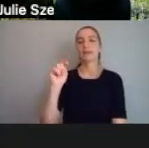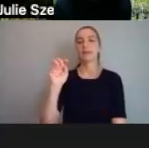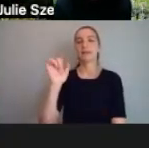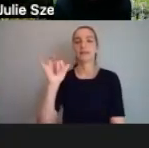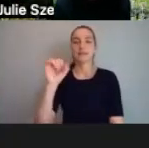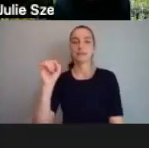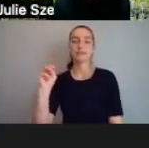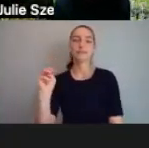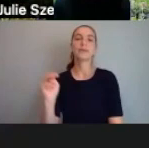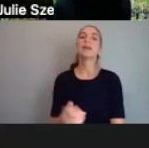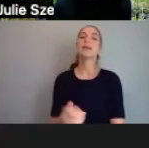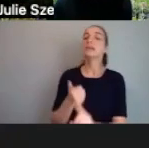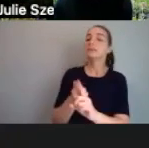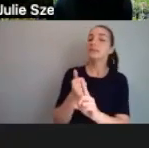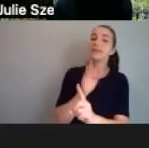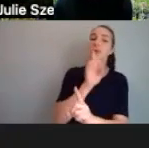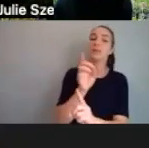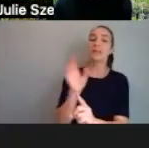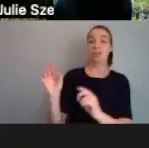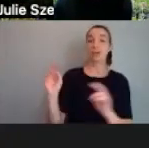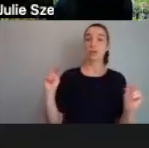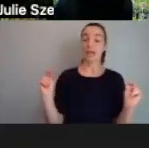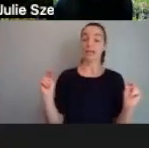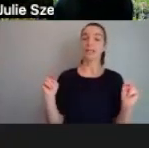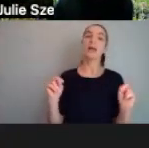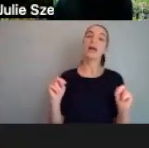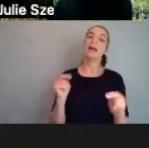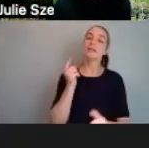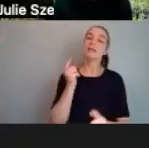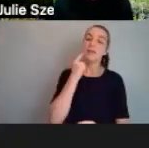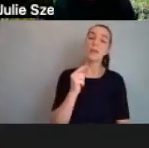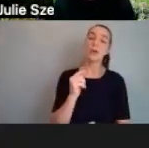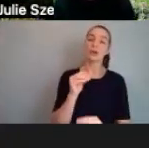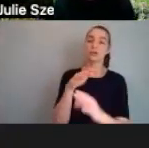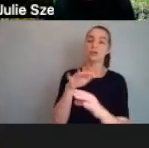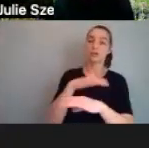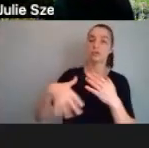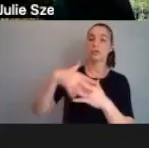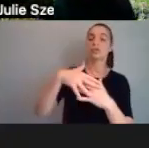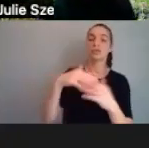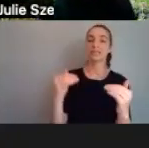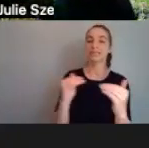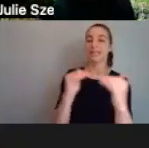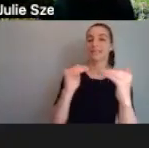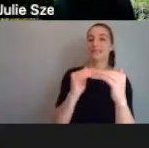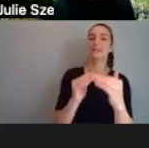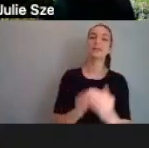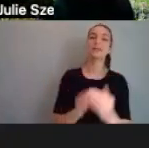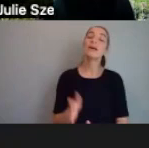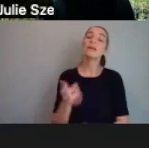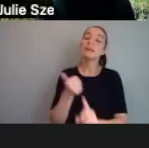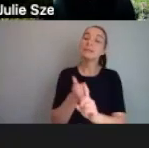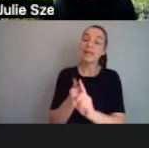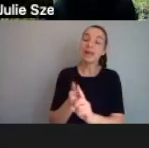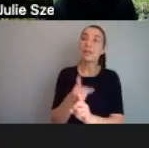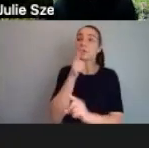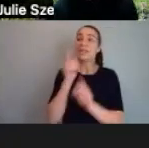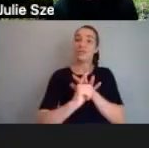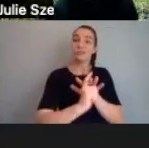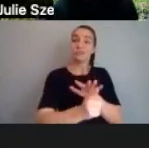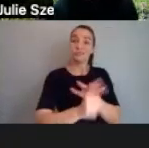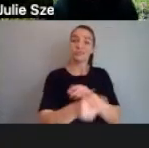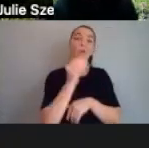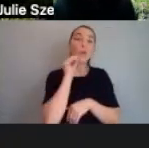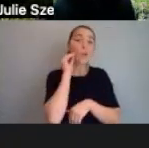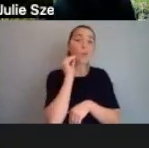social justice, um, in, for example, dominant framings of climate refugees. And there's a really great important book by